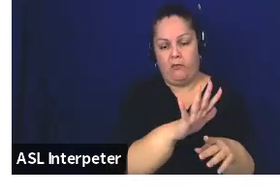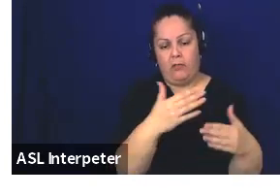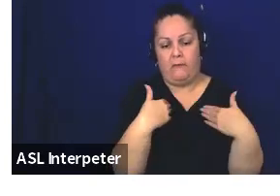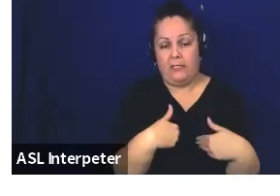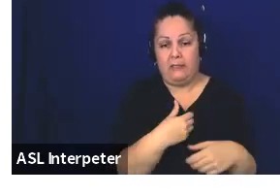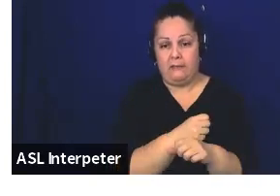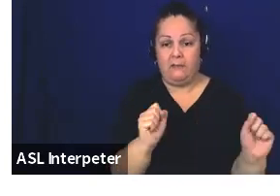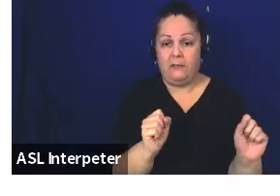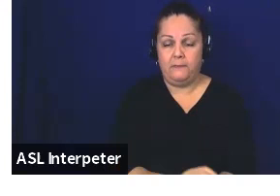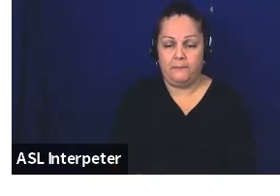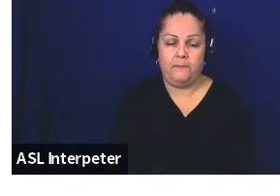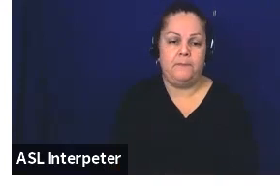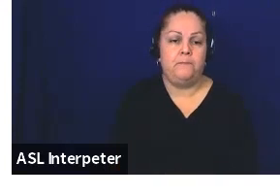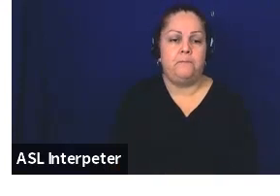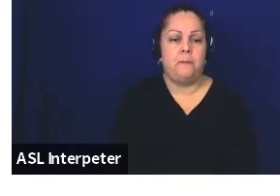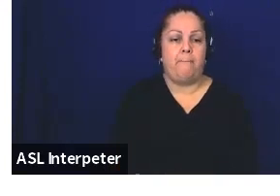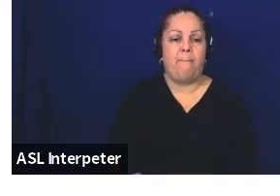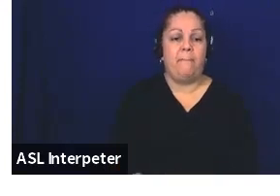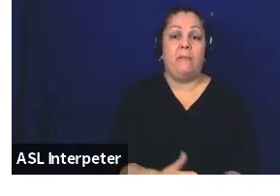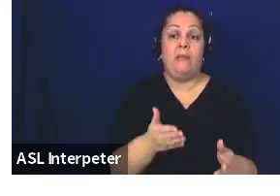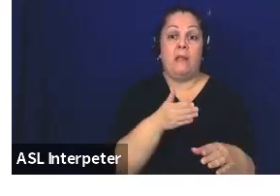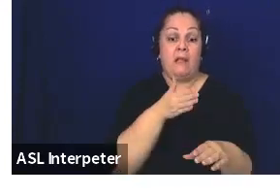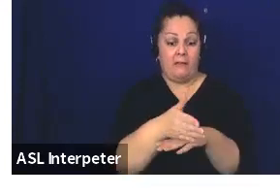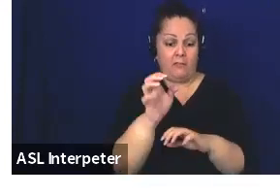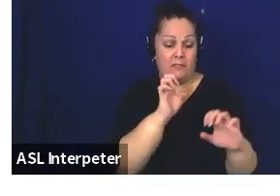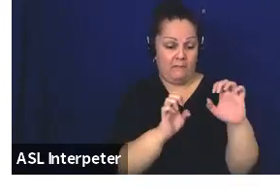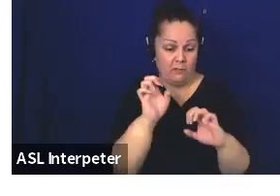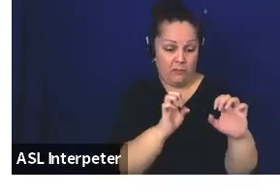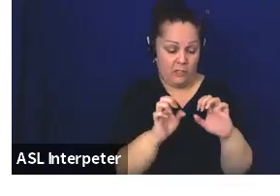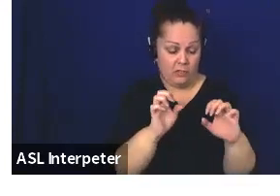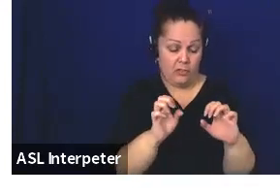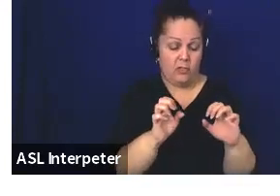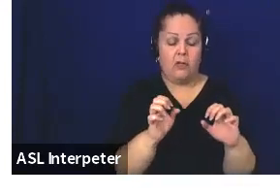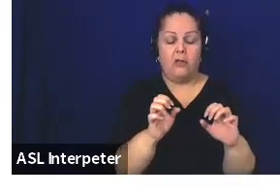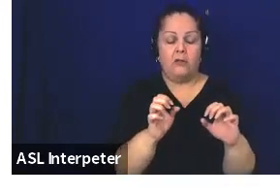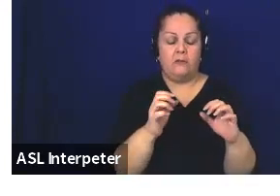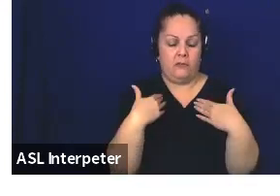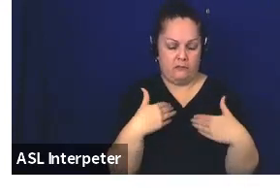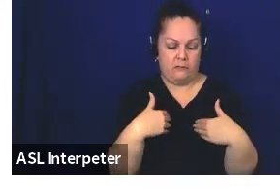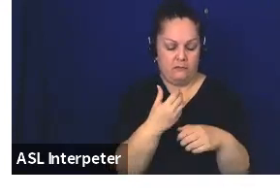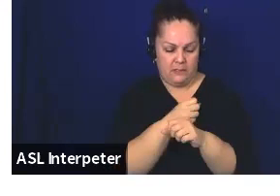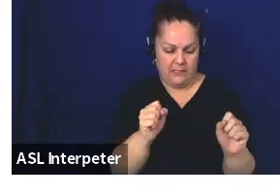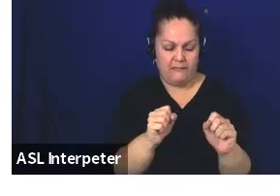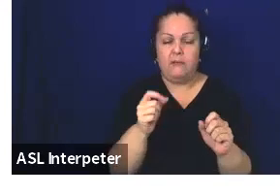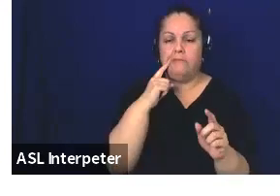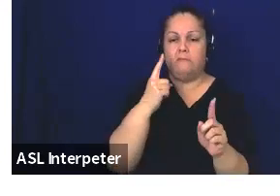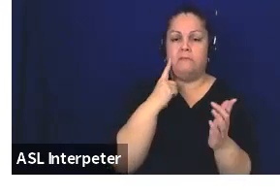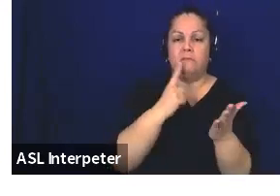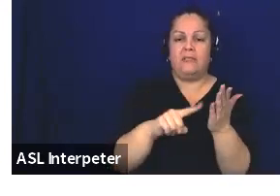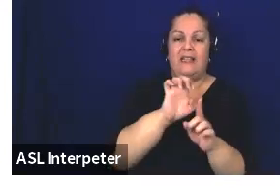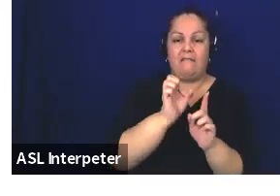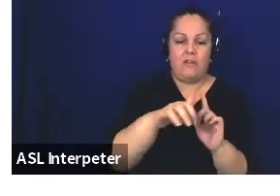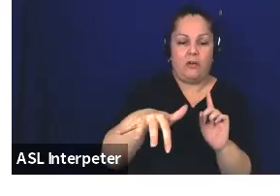safety. Following an assessment of physical safety, stakeholders should address the safety of the location and the